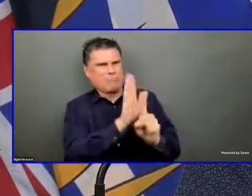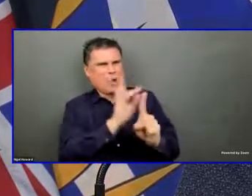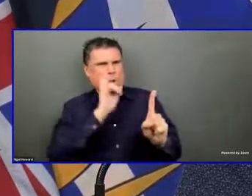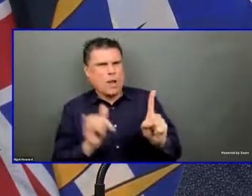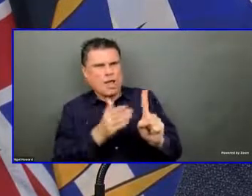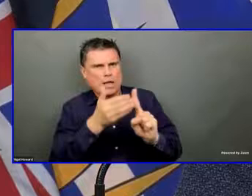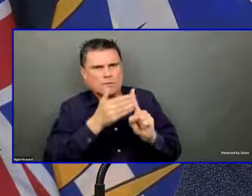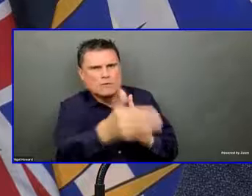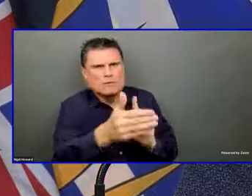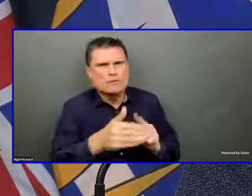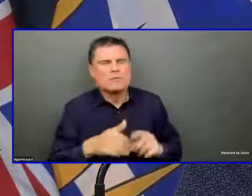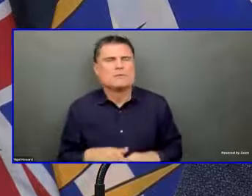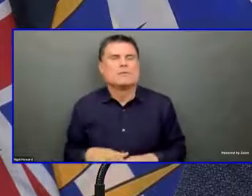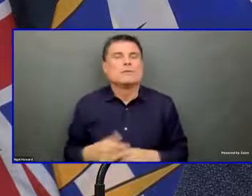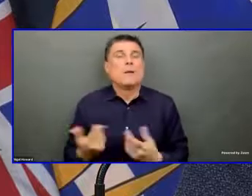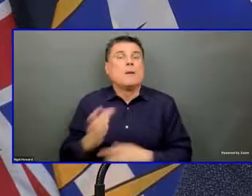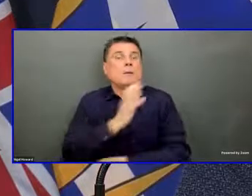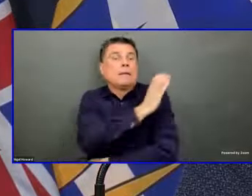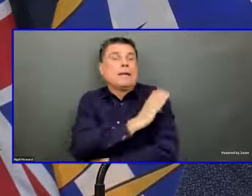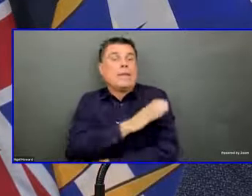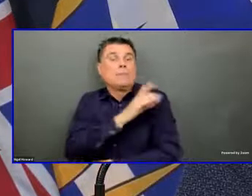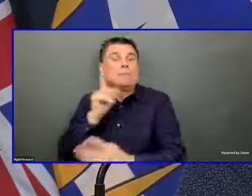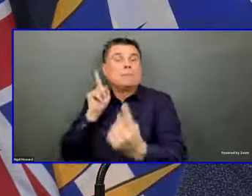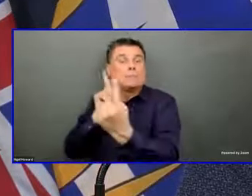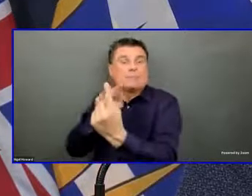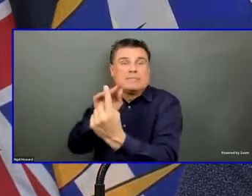Next question is from Katie DeRosa, Vancouver Sun.